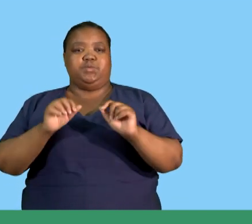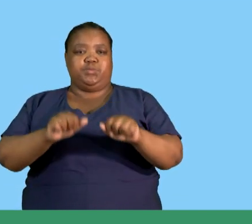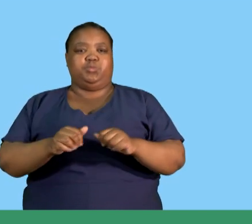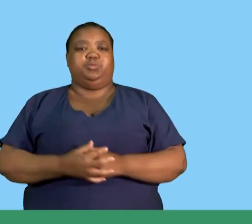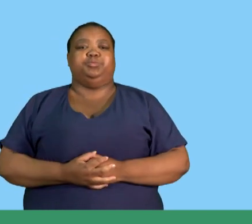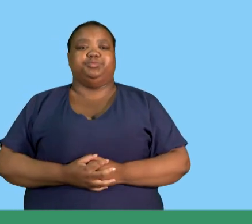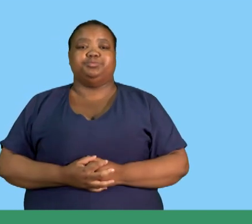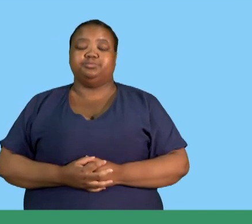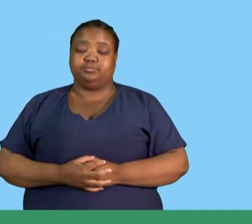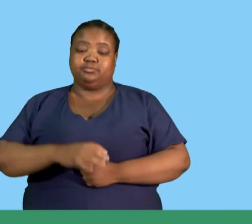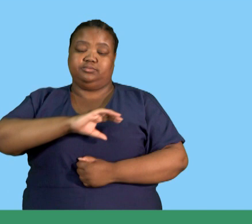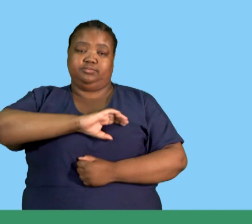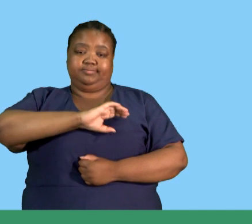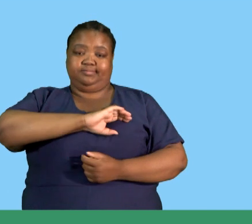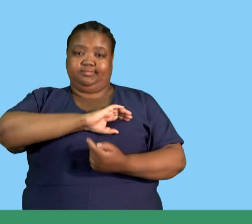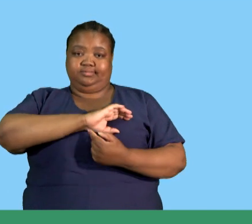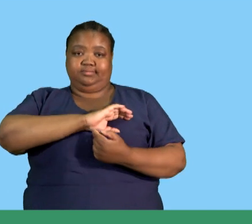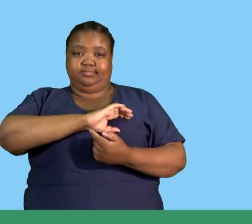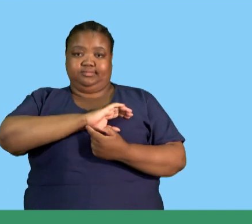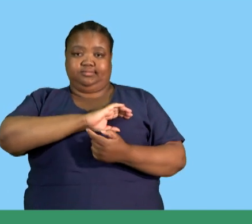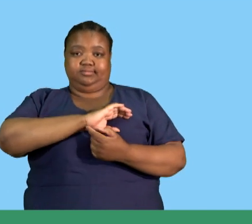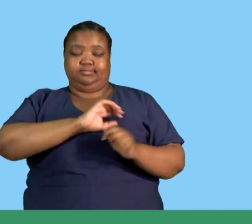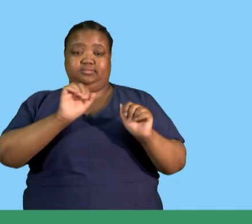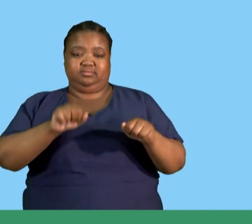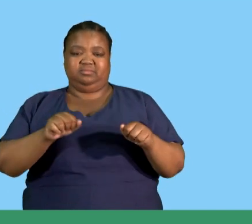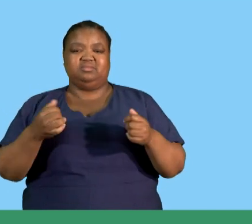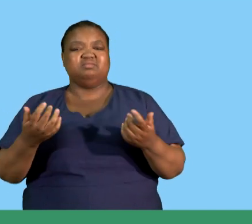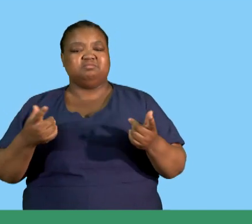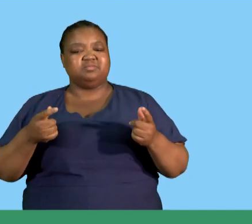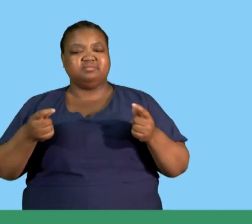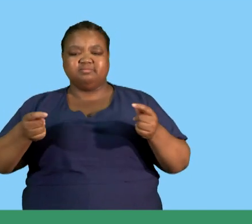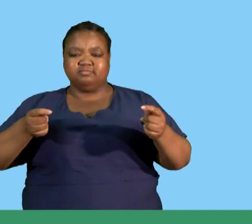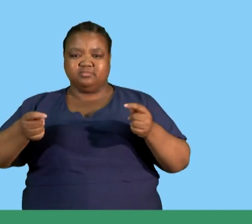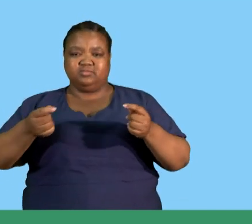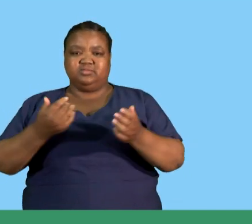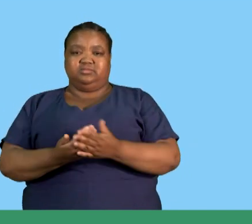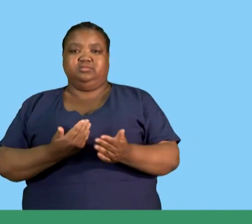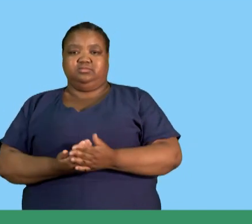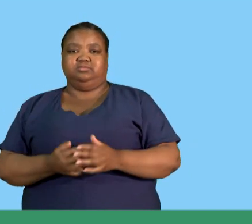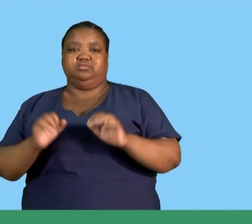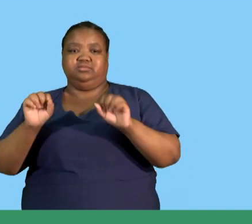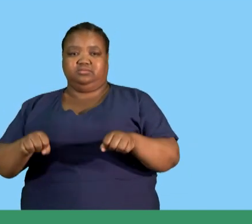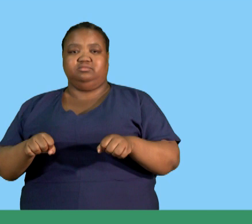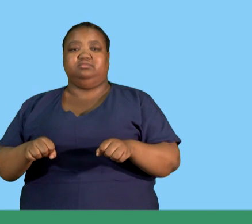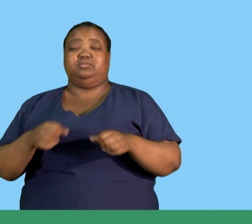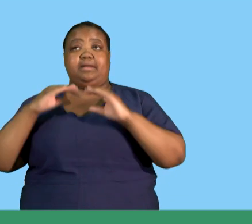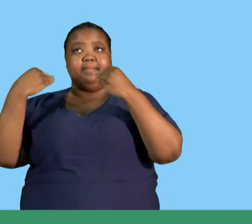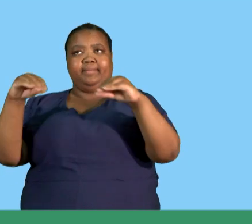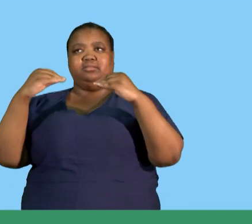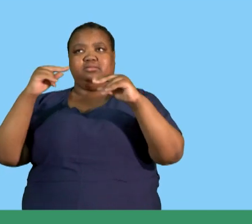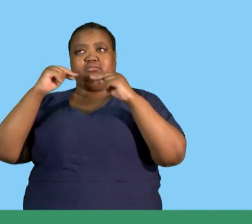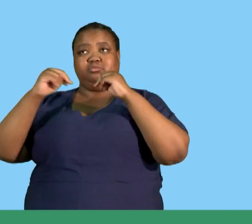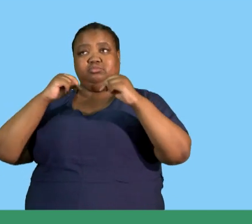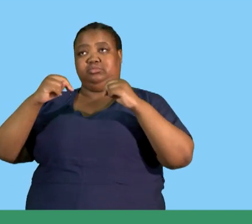buyer? A few powerful buyers are often able to dictate, so meaning they've got influence, they can dictate